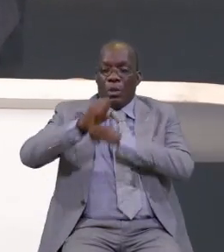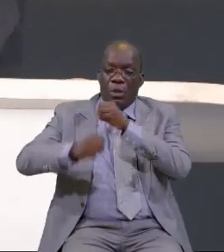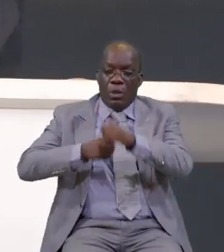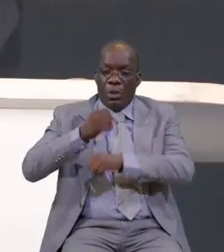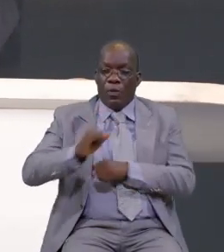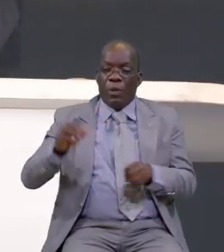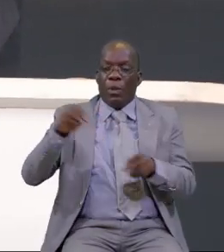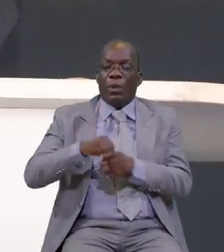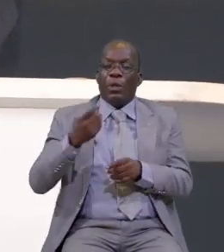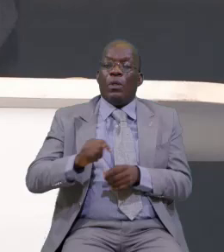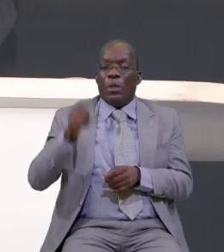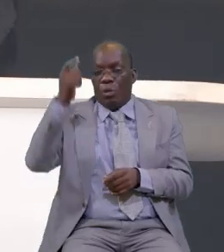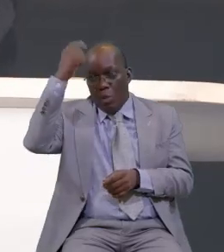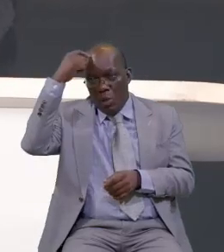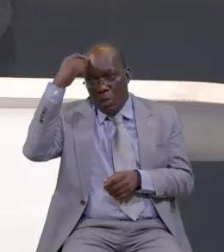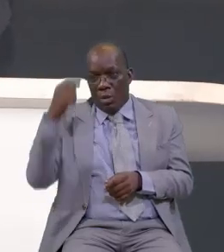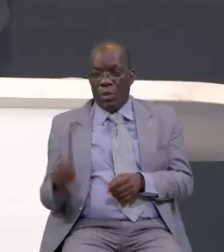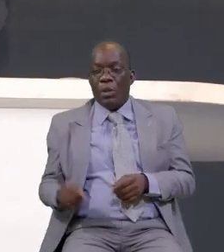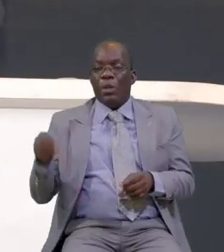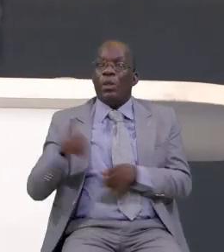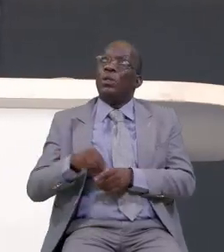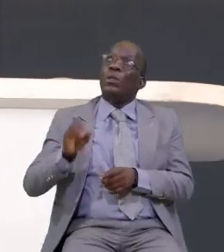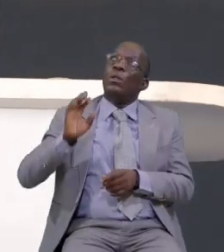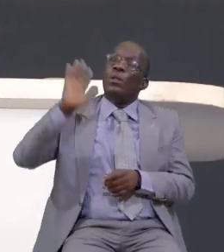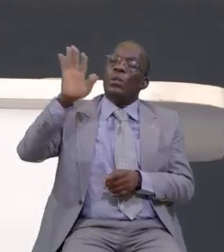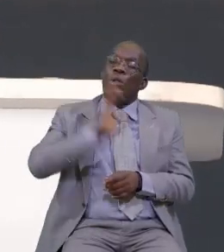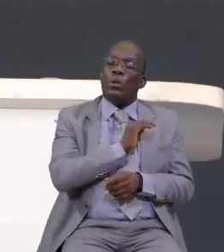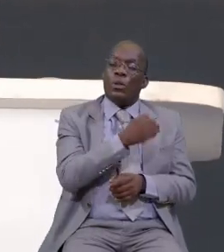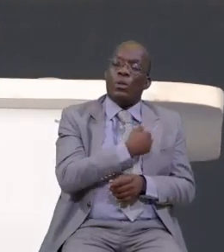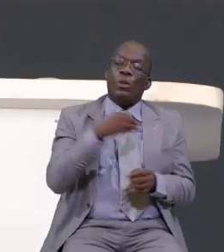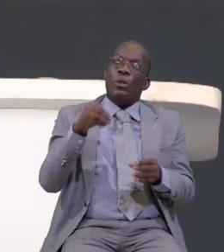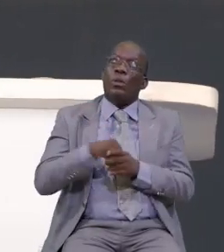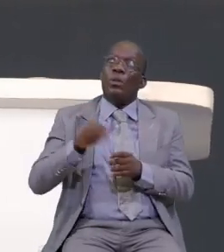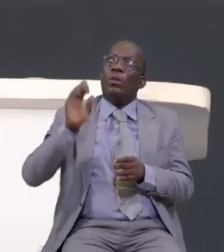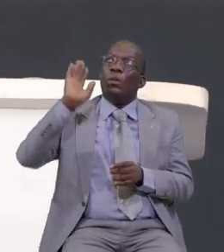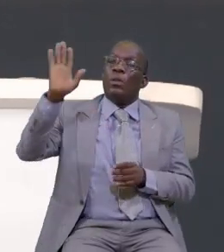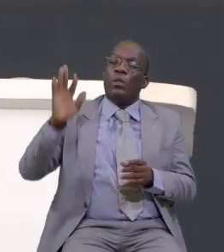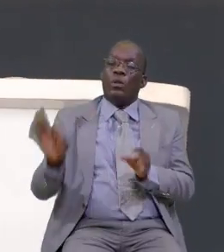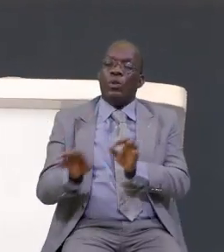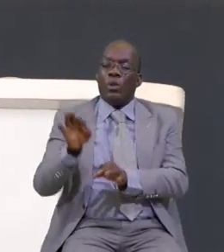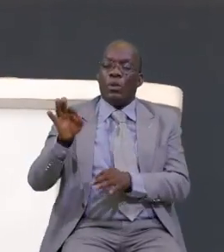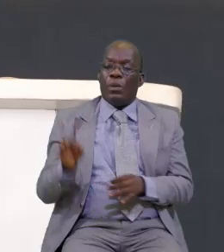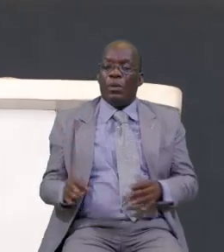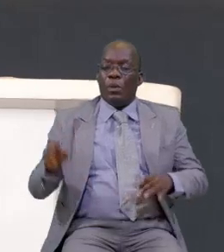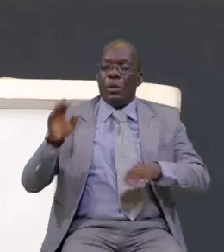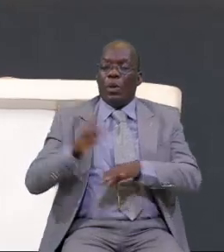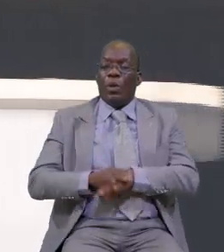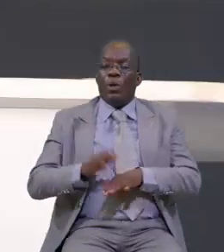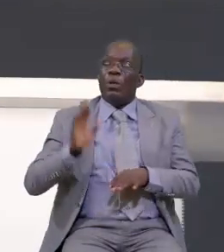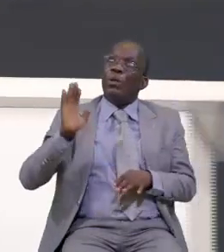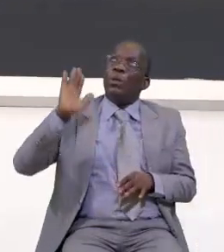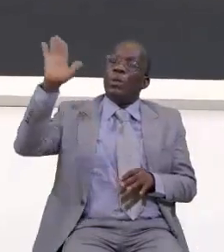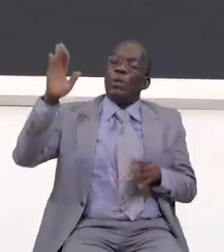mind, in his soul, in his spirit, on his body. All